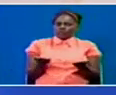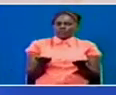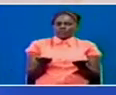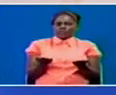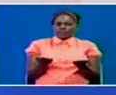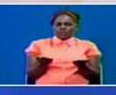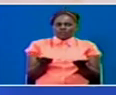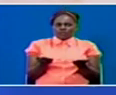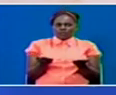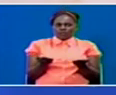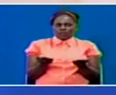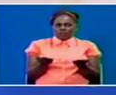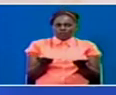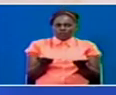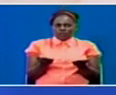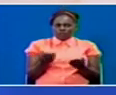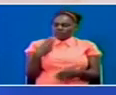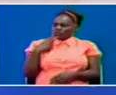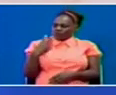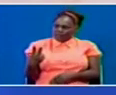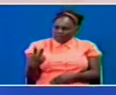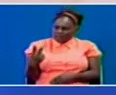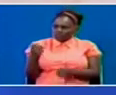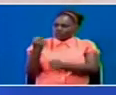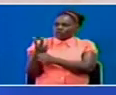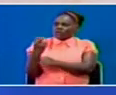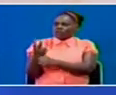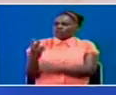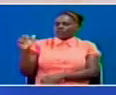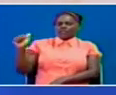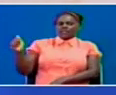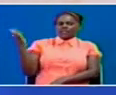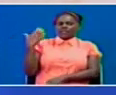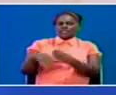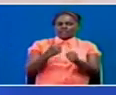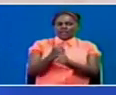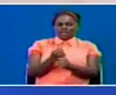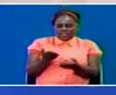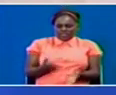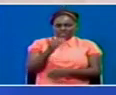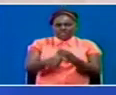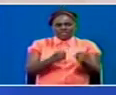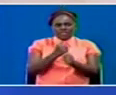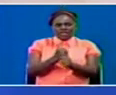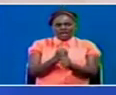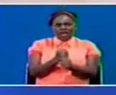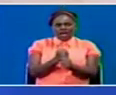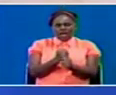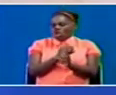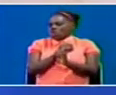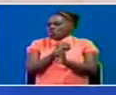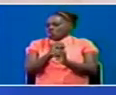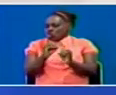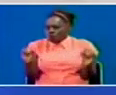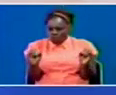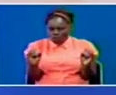Some private schools posted 212 A's last year, and this year they cannot manage